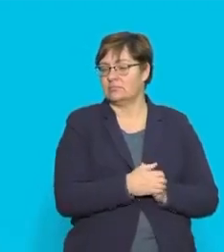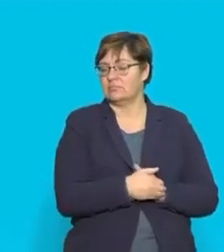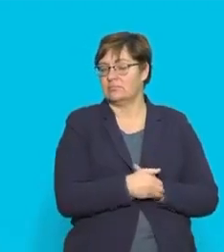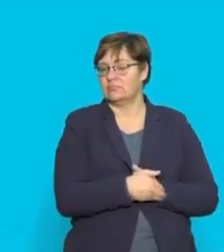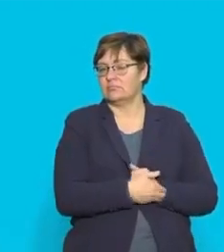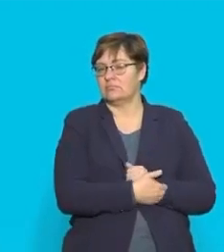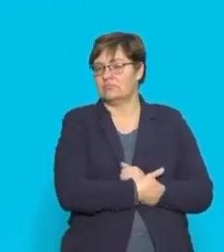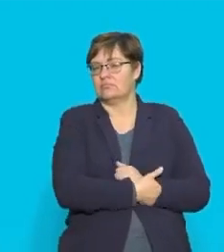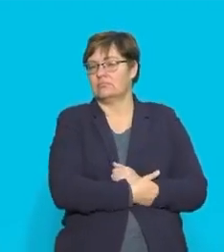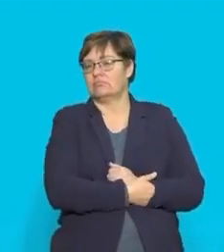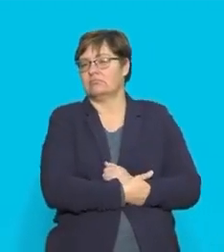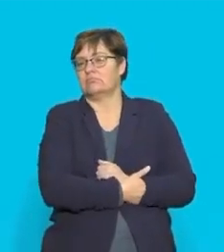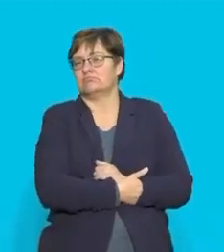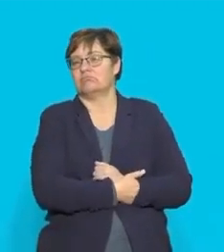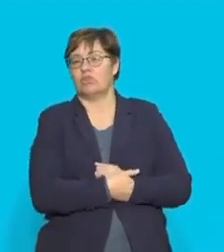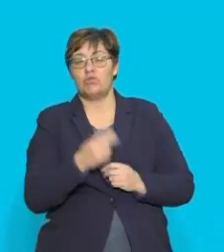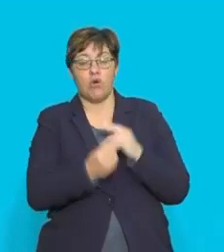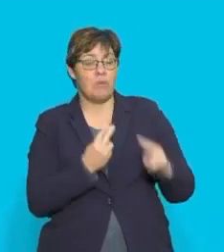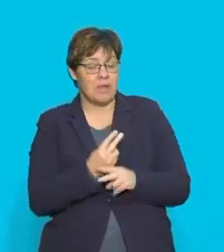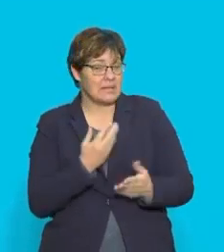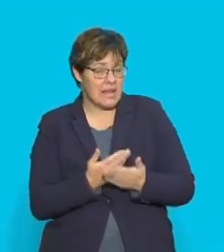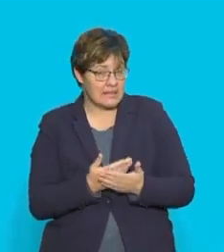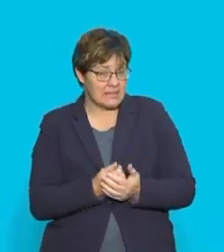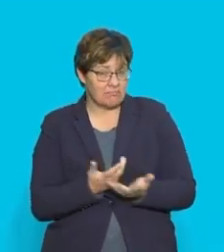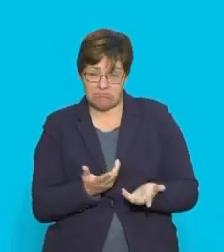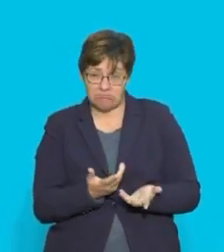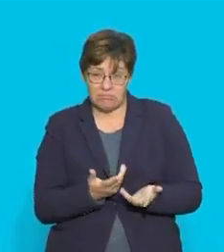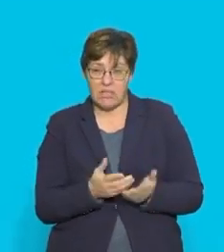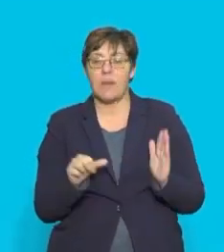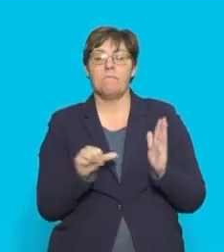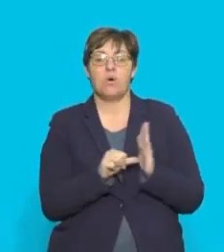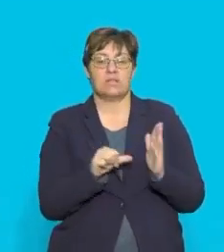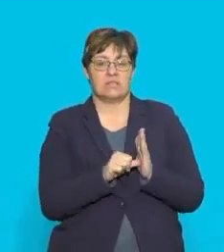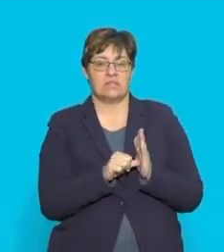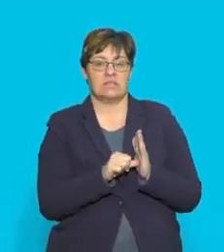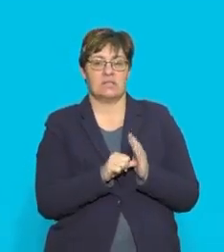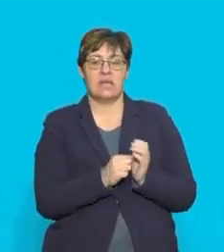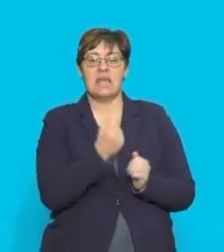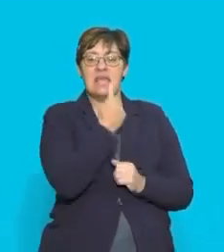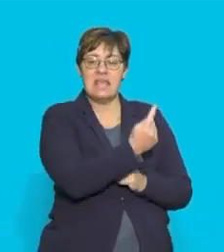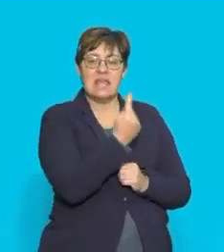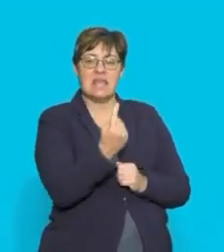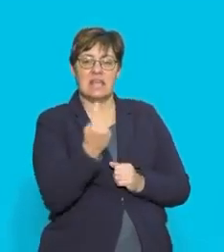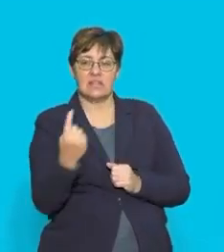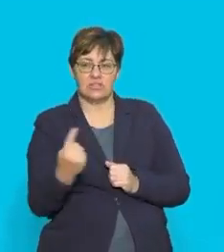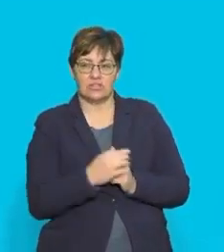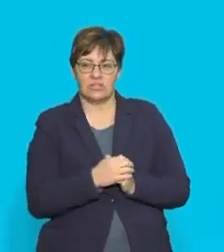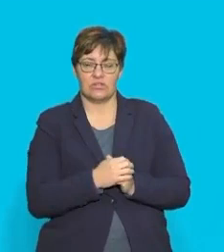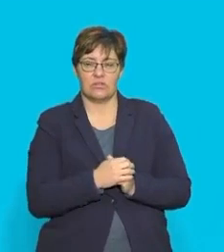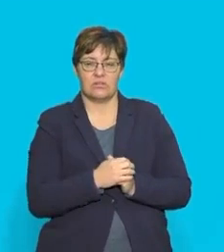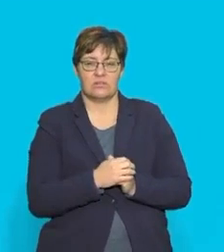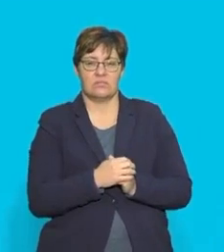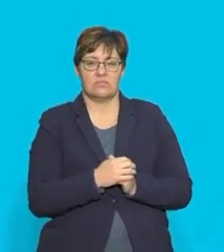have to repeat them? So it's very important that each letter may be